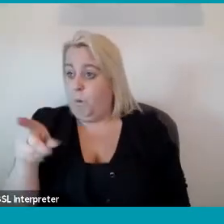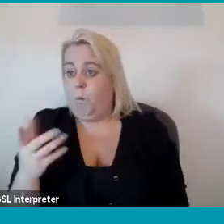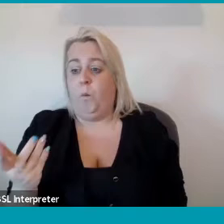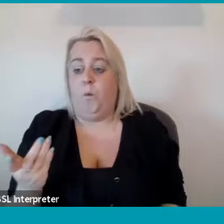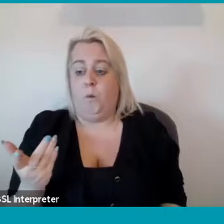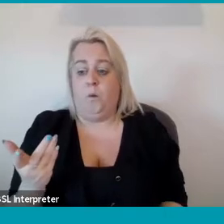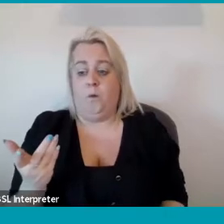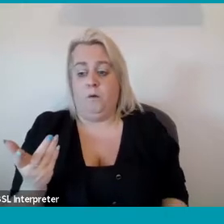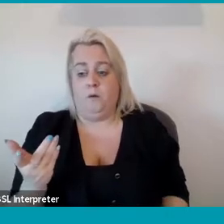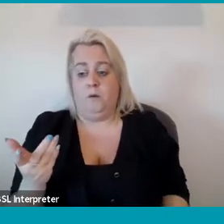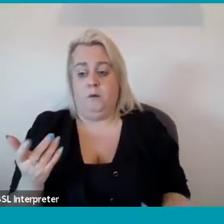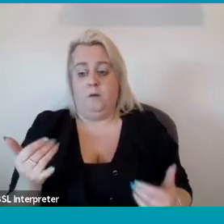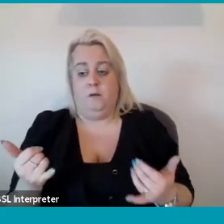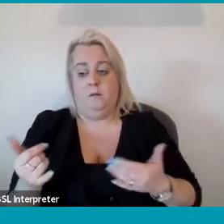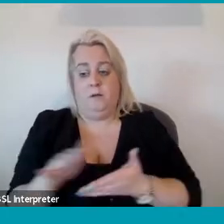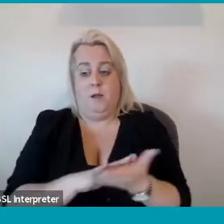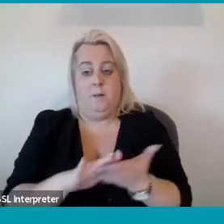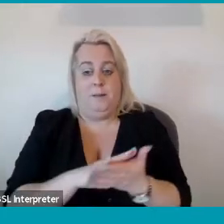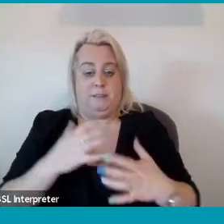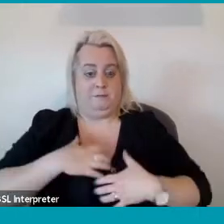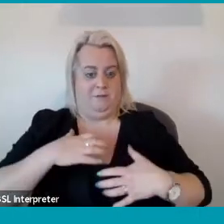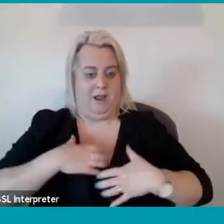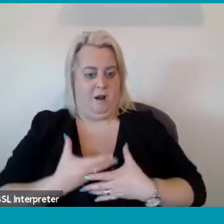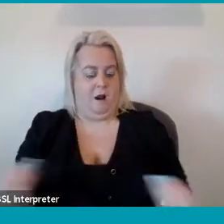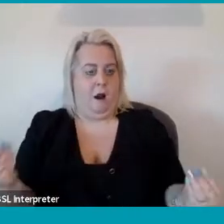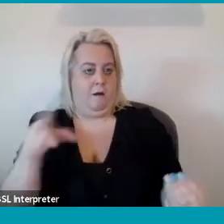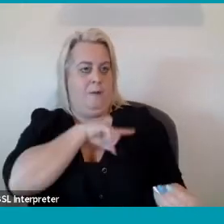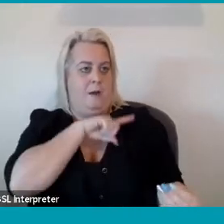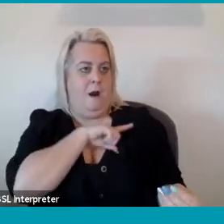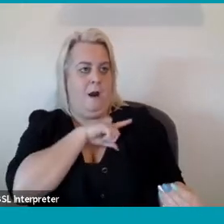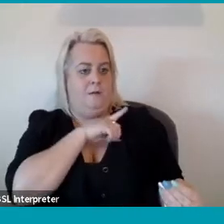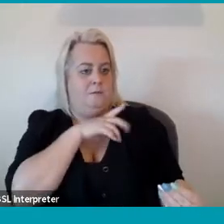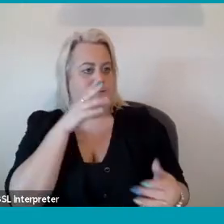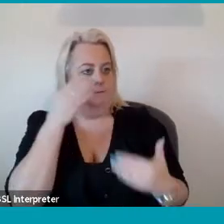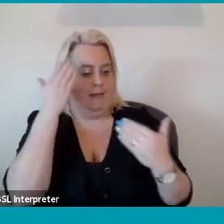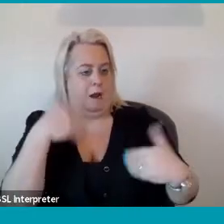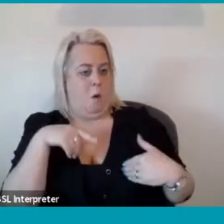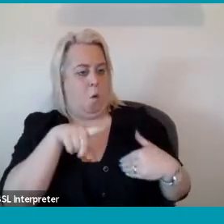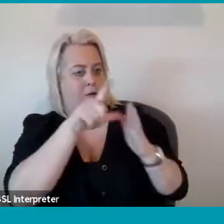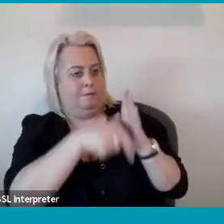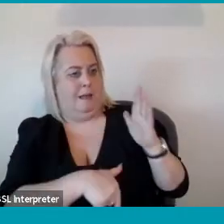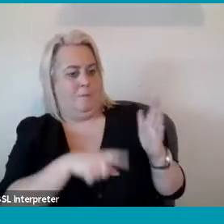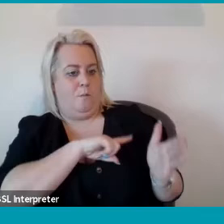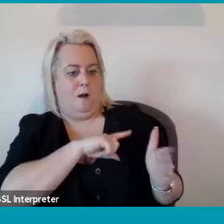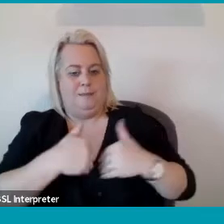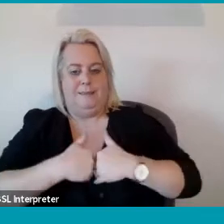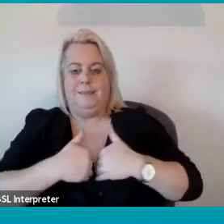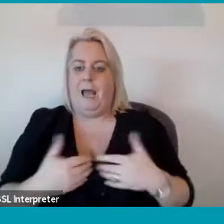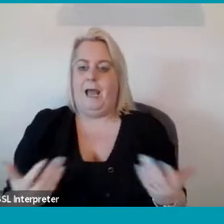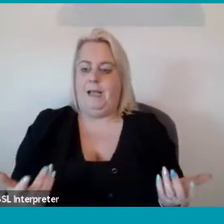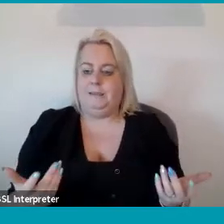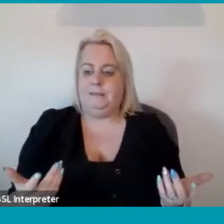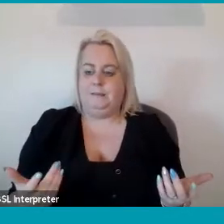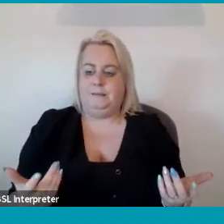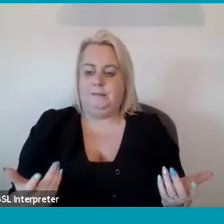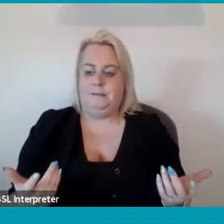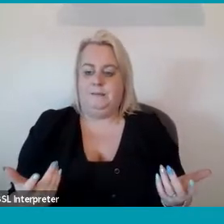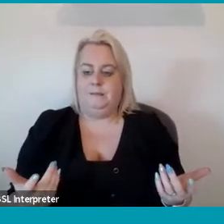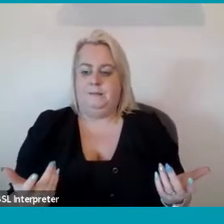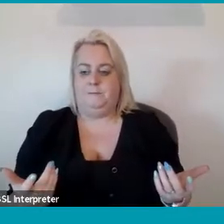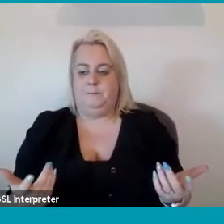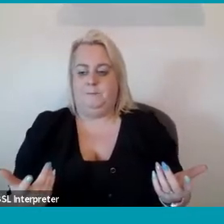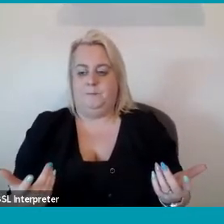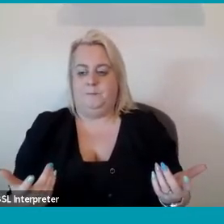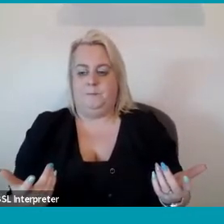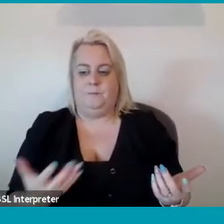the fear away, because many of us are disabled but may not have mentioned it. So I have a spinal condition.